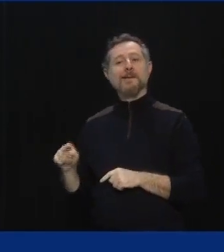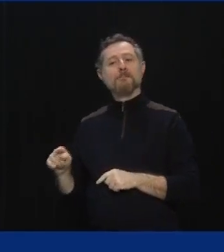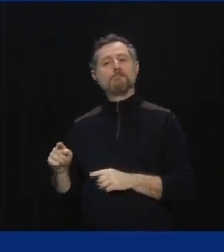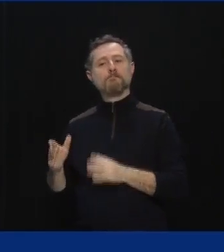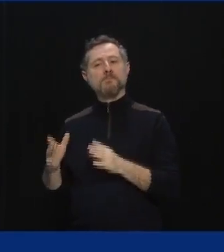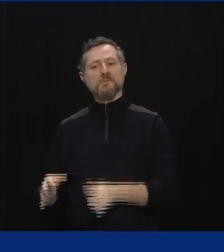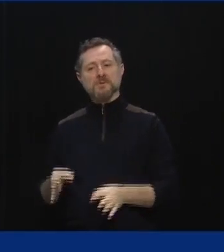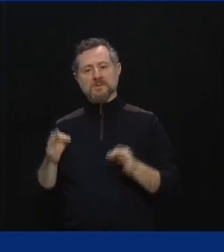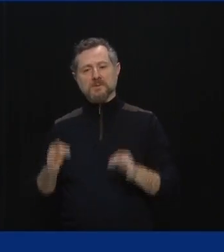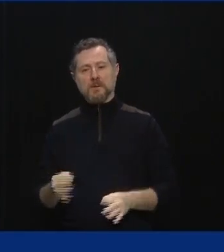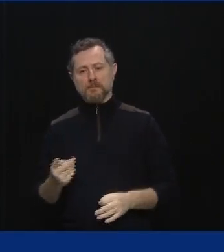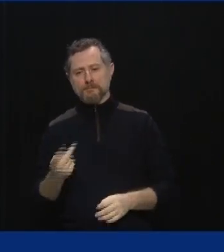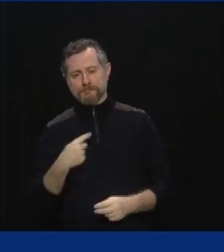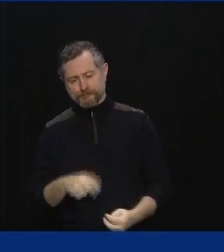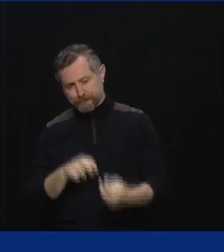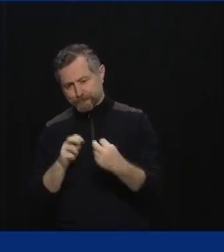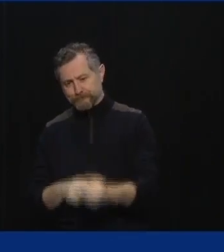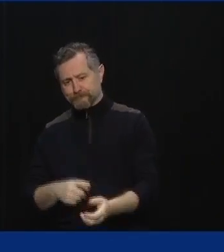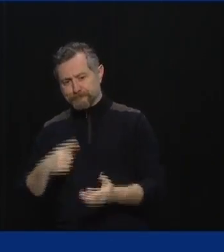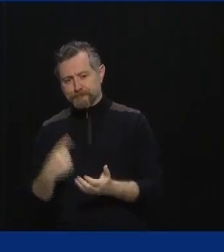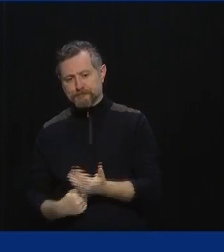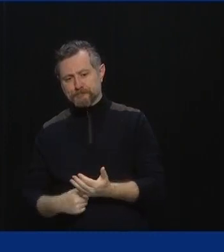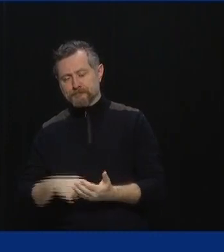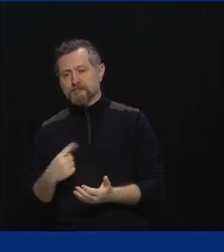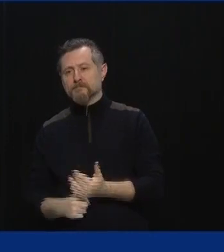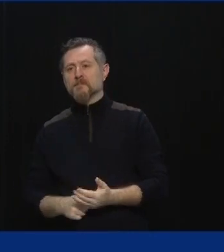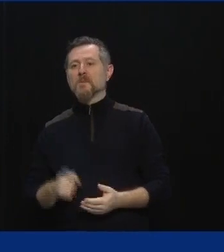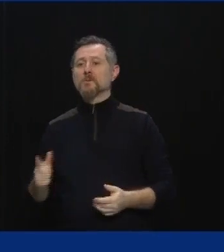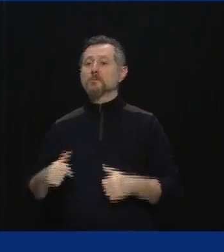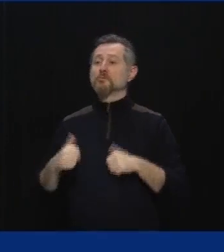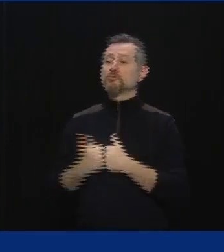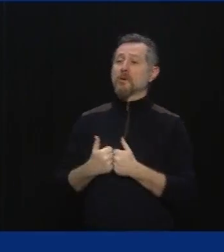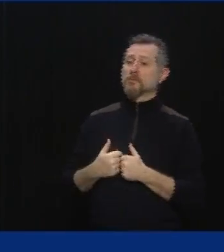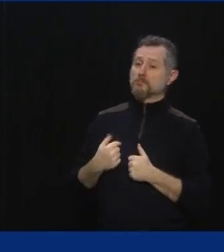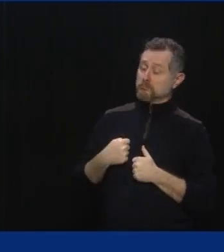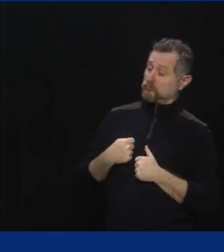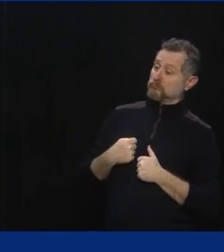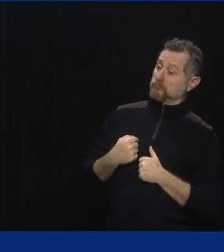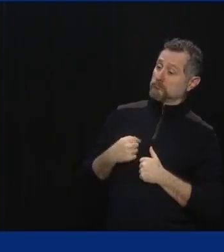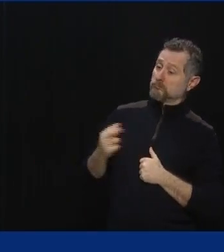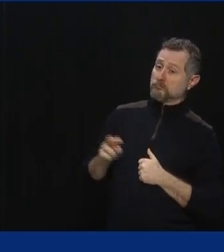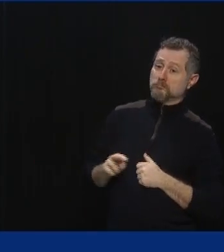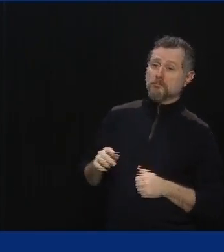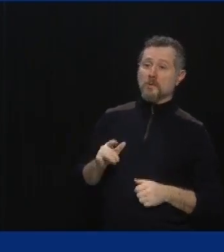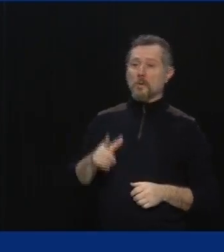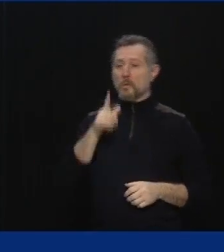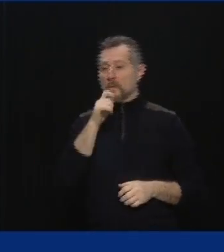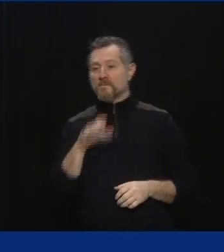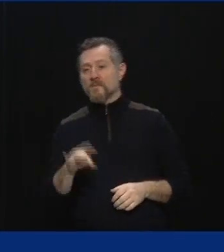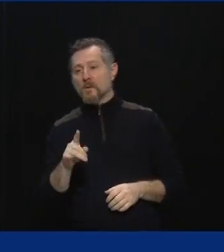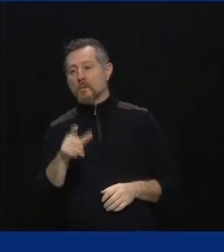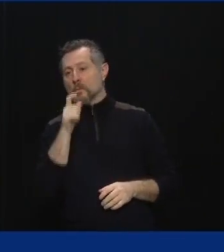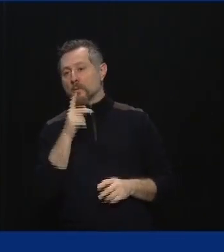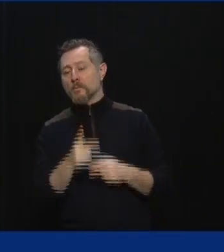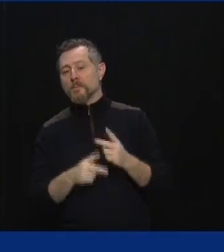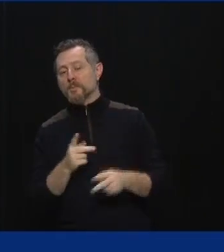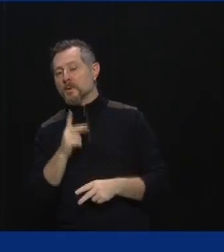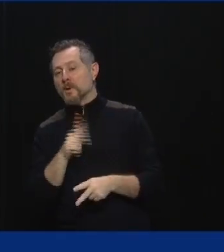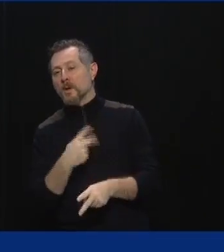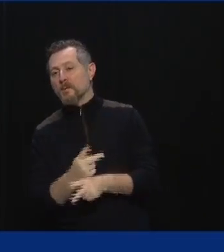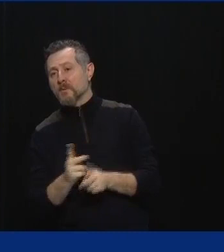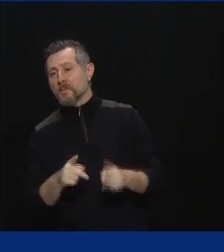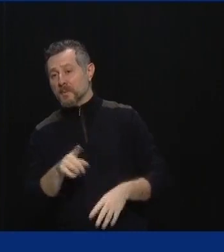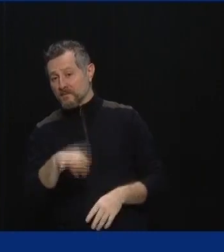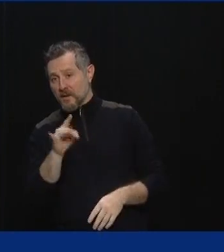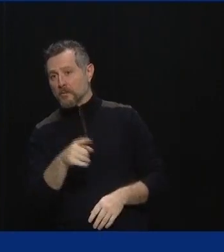we talked and we dialogued and he challenged me. Who can we get? Where are they? You get them, I'll